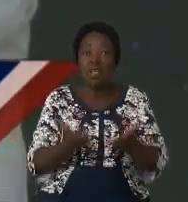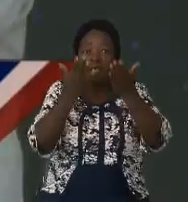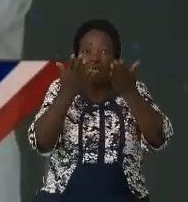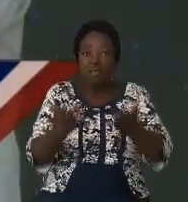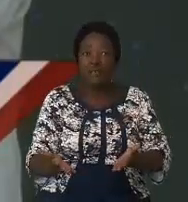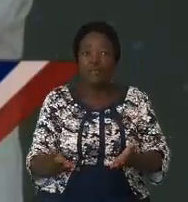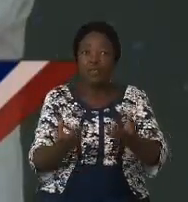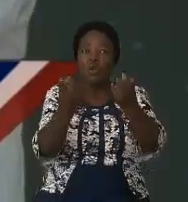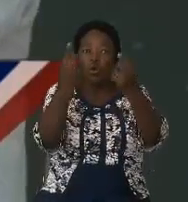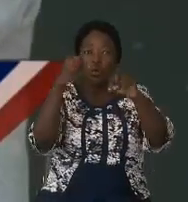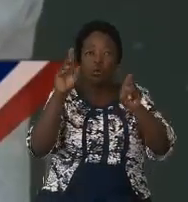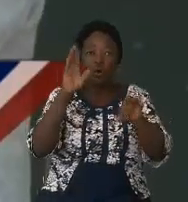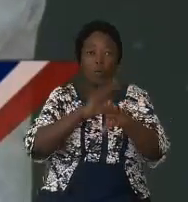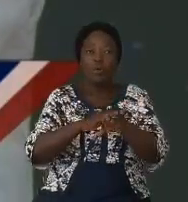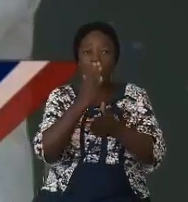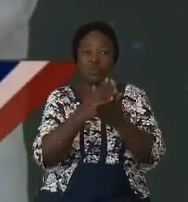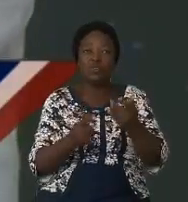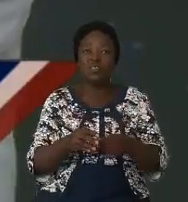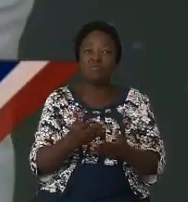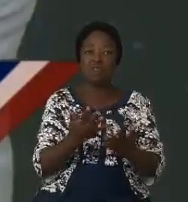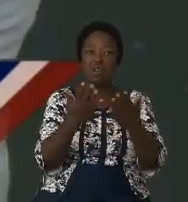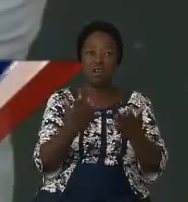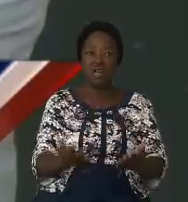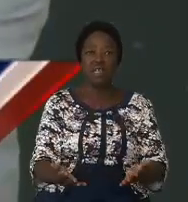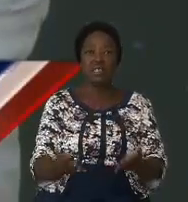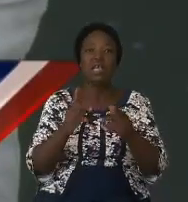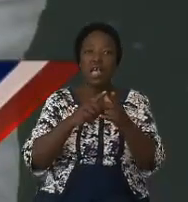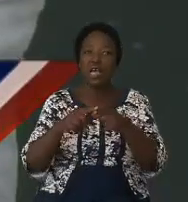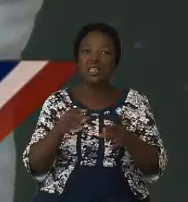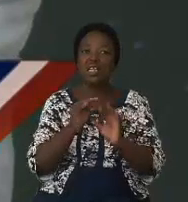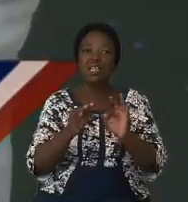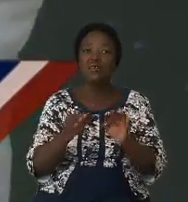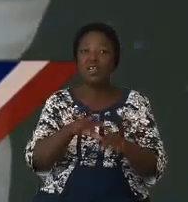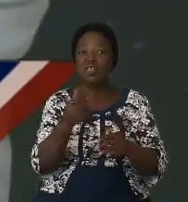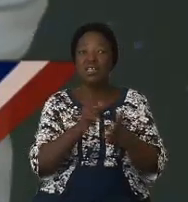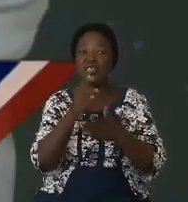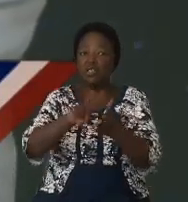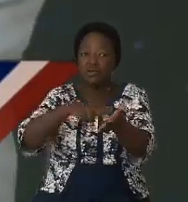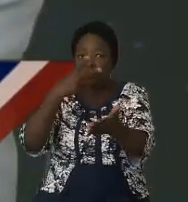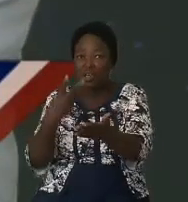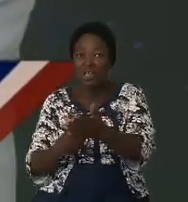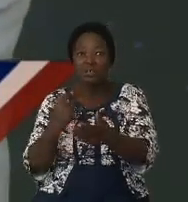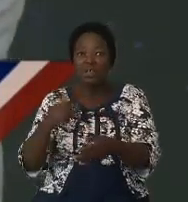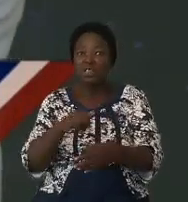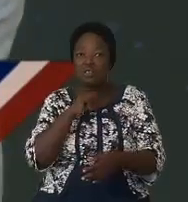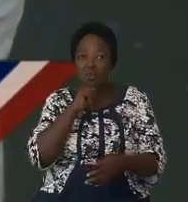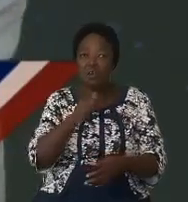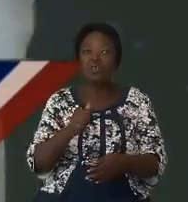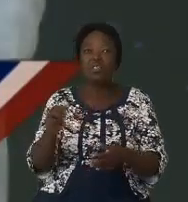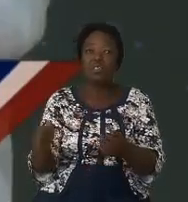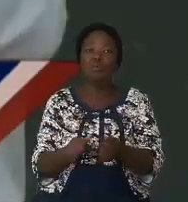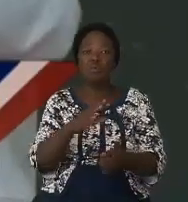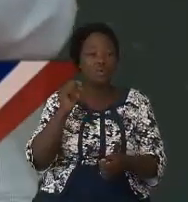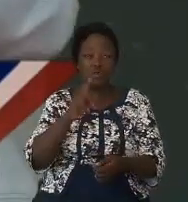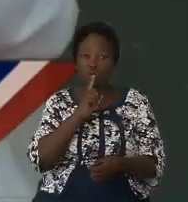that if something heavy comes on something fragile, the heavy thing that is falling